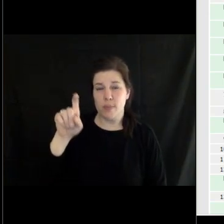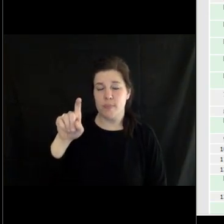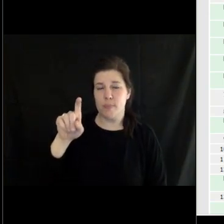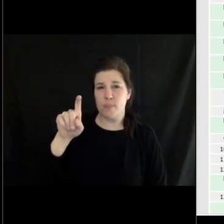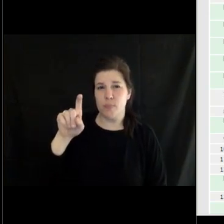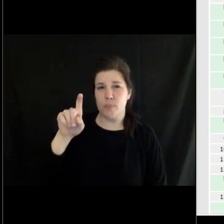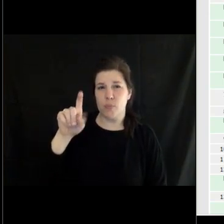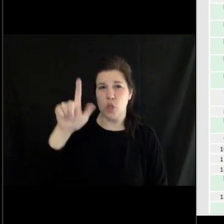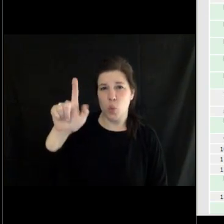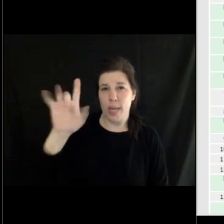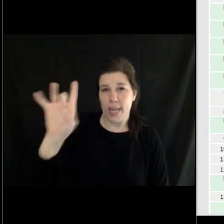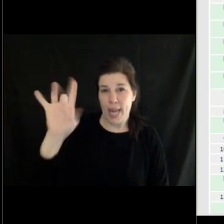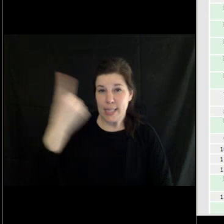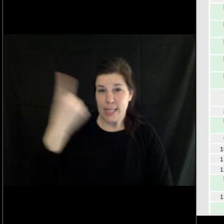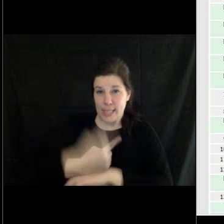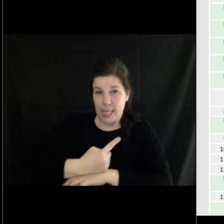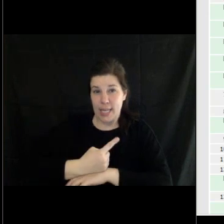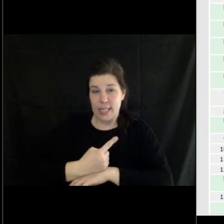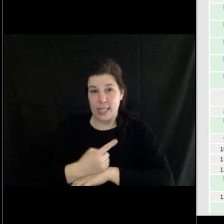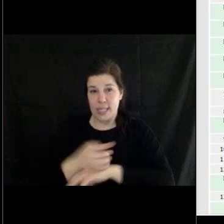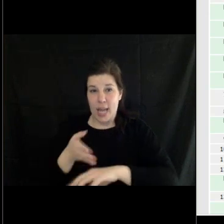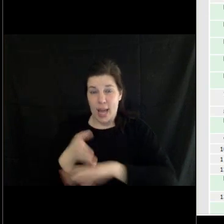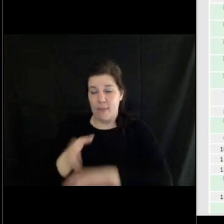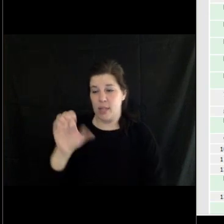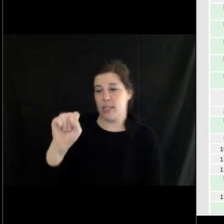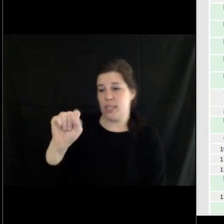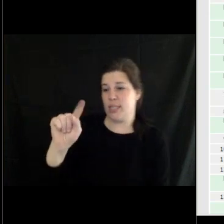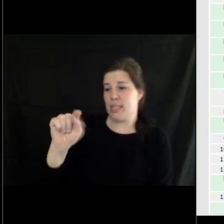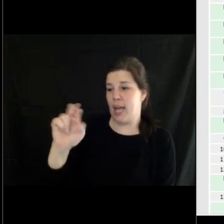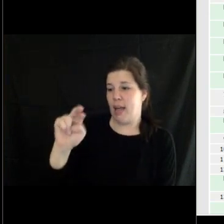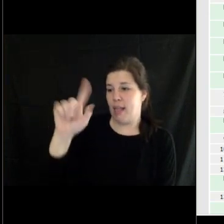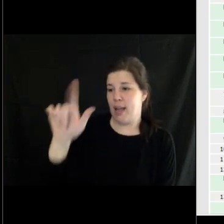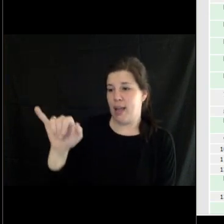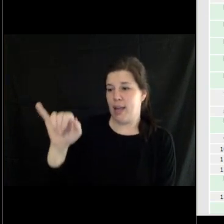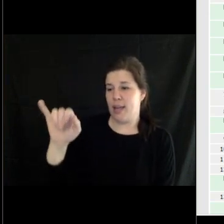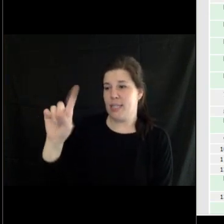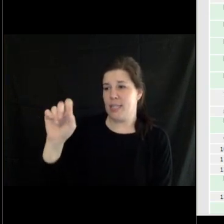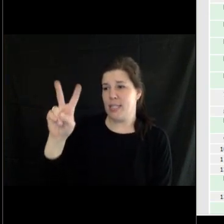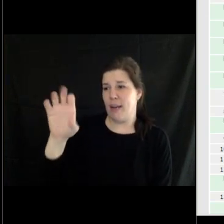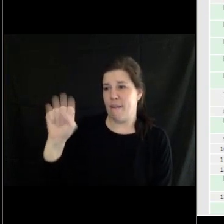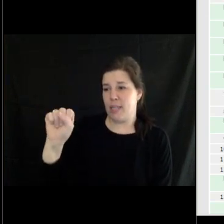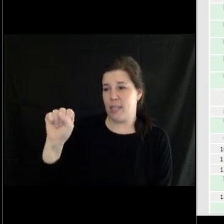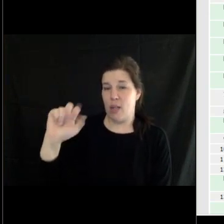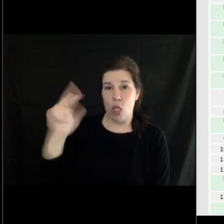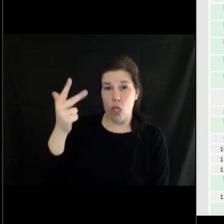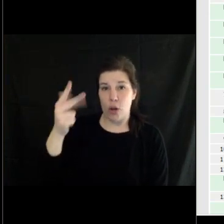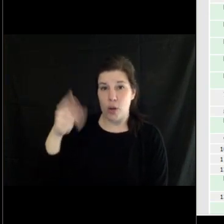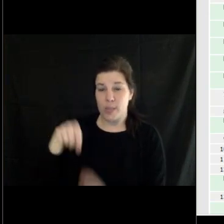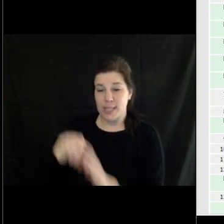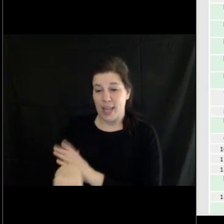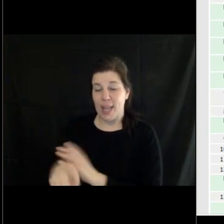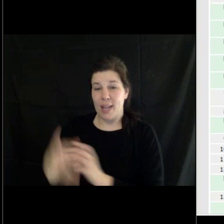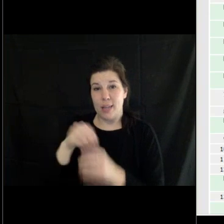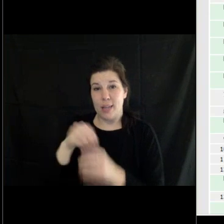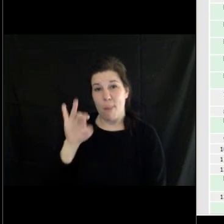128 days after Stanley Davis III was killed in Boynton Beach, there is